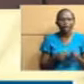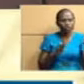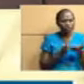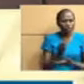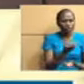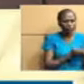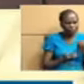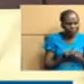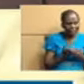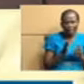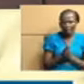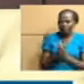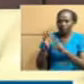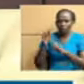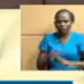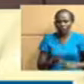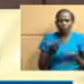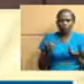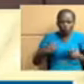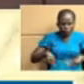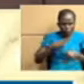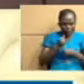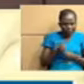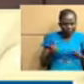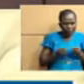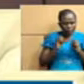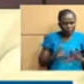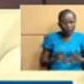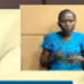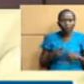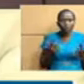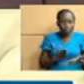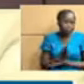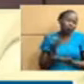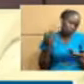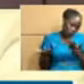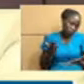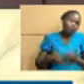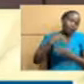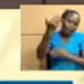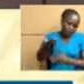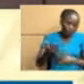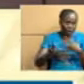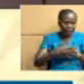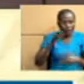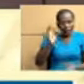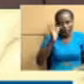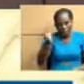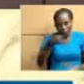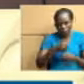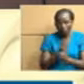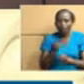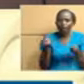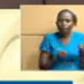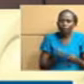and the vulnerable economy. We don't produce these cars. Yes, Chira Motors might produce some cars for us later, but we have been focusing on cars. For example, are